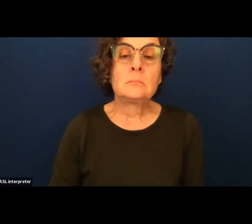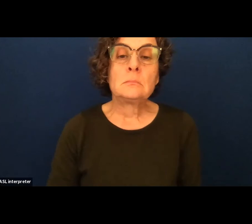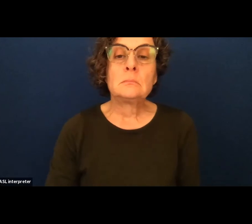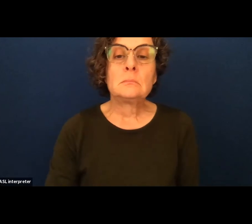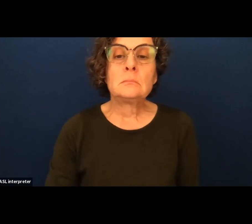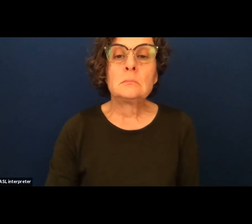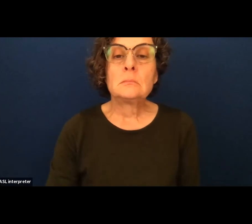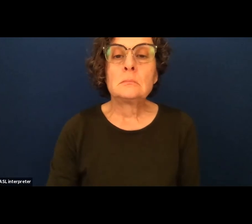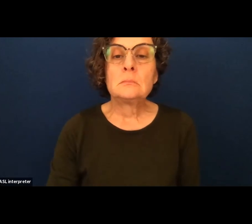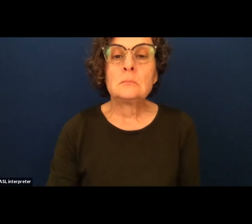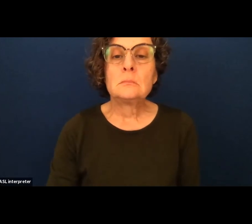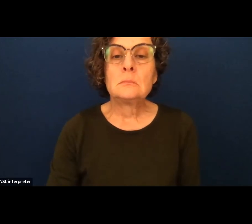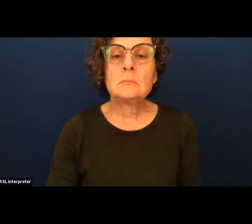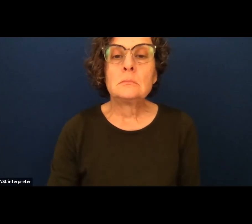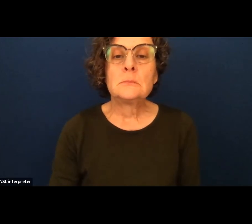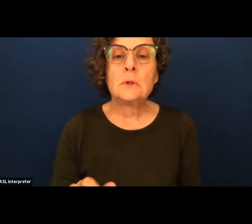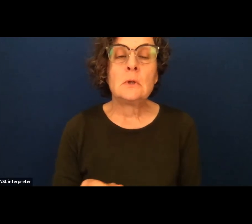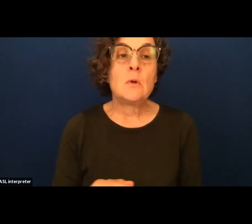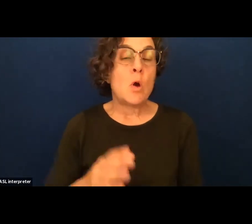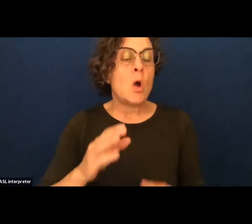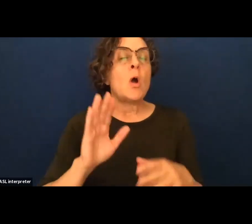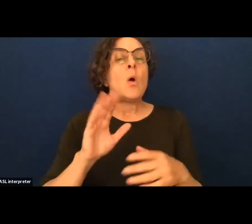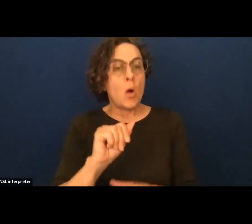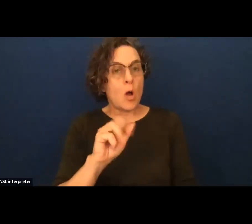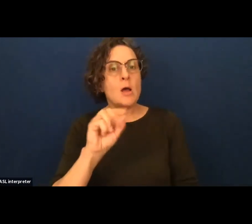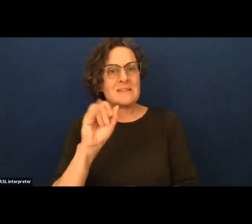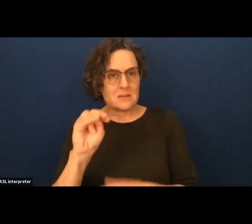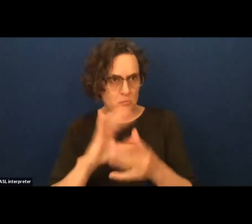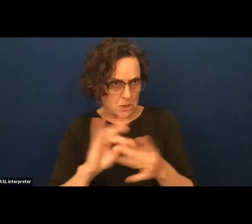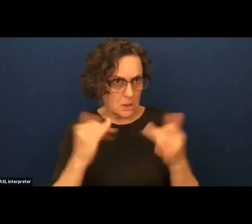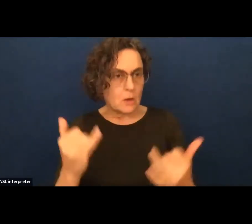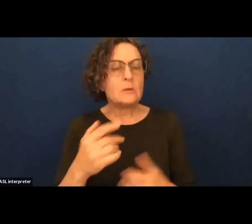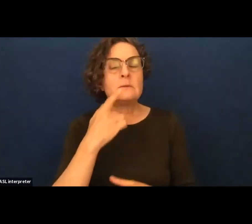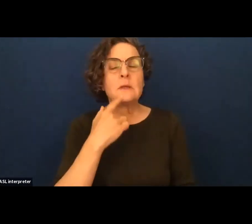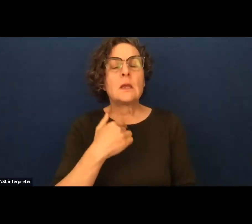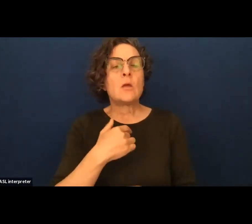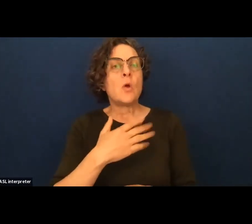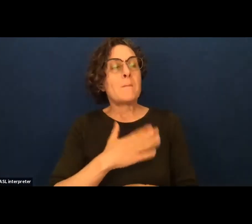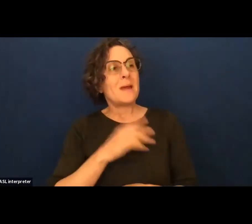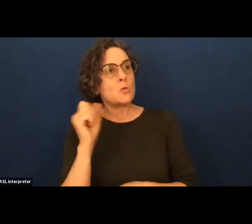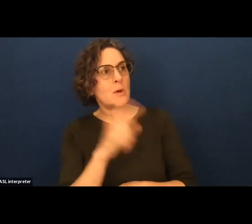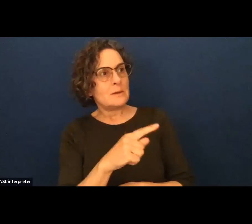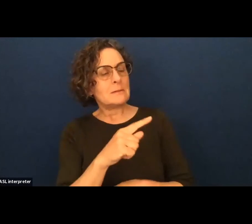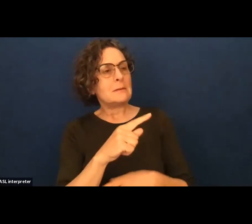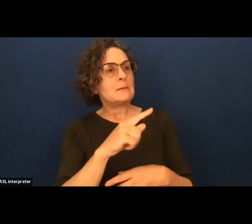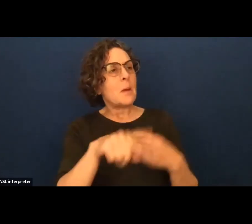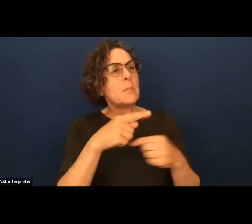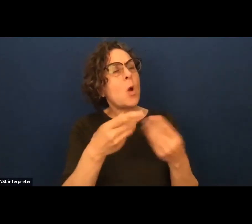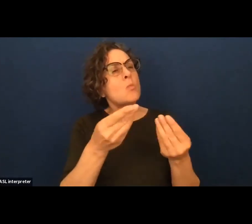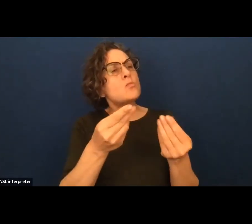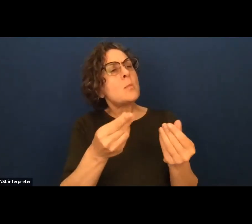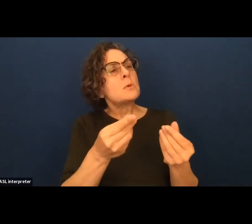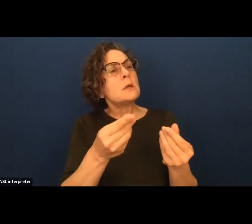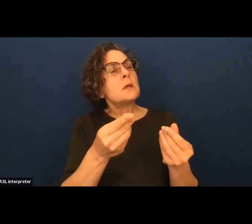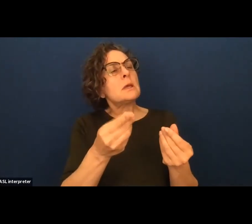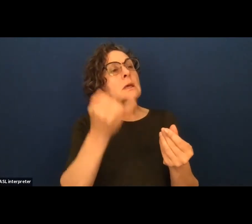My apologies, I'm not very good with the typing, but my question was regarding properties where the building footprint or the ash footprint would be